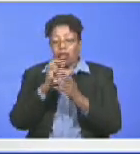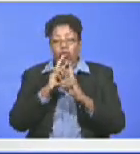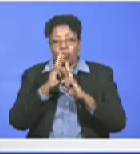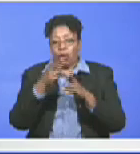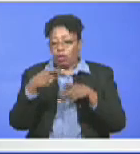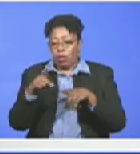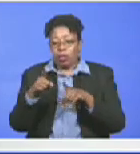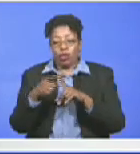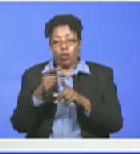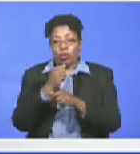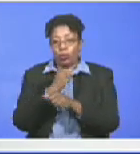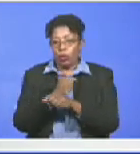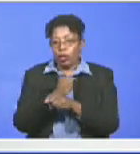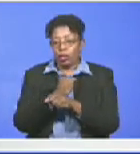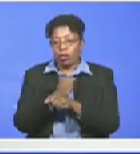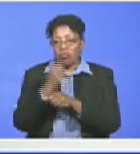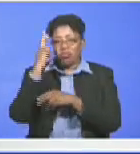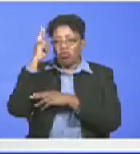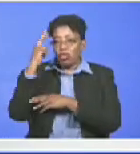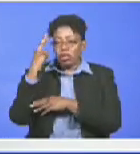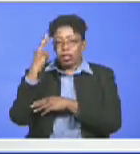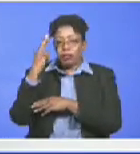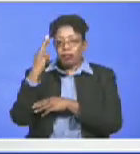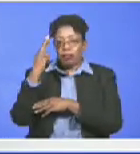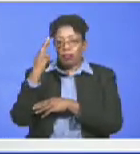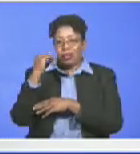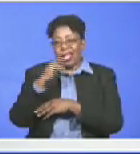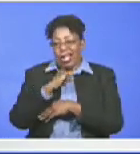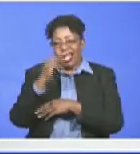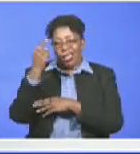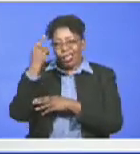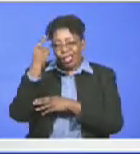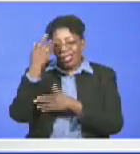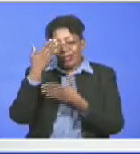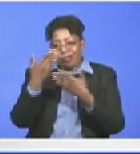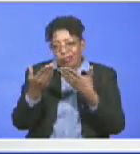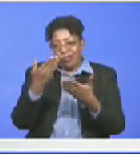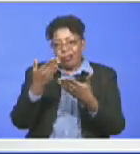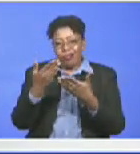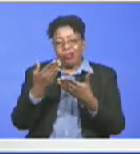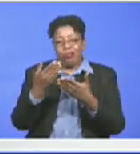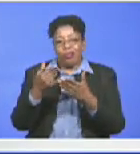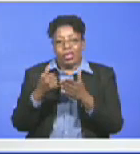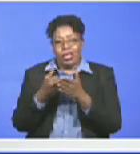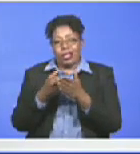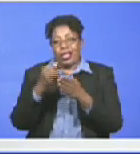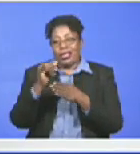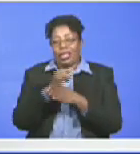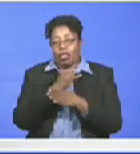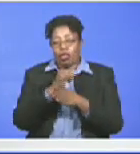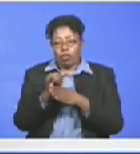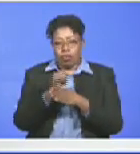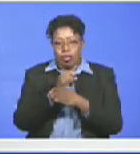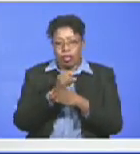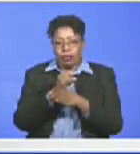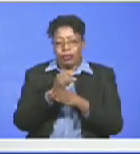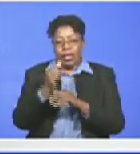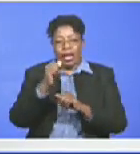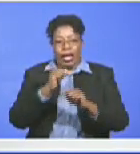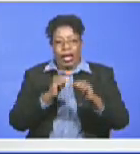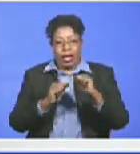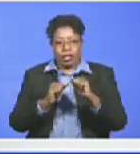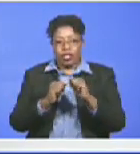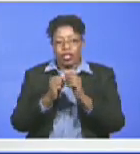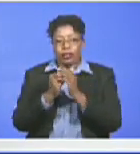work for one reason or another. I suspect it is part of an overall industrial action, but